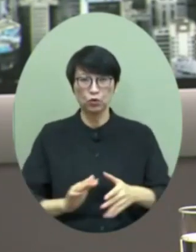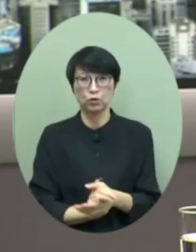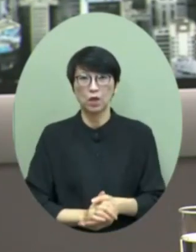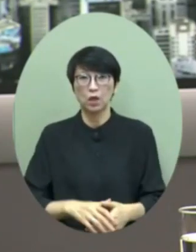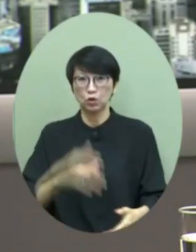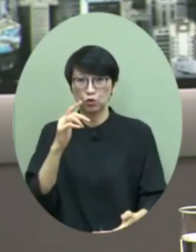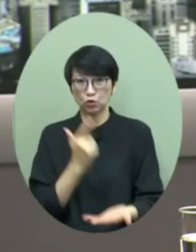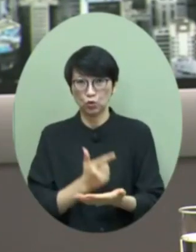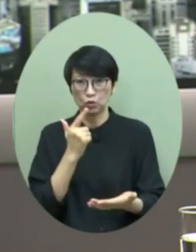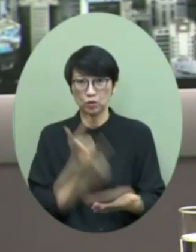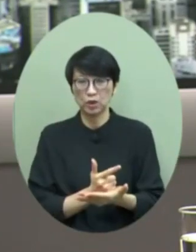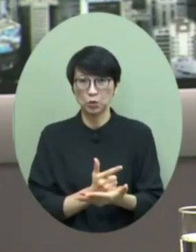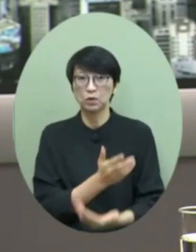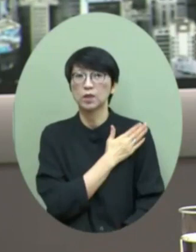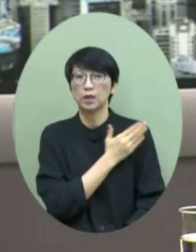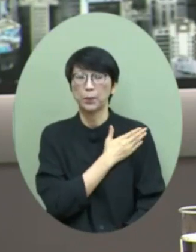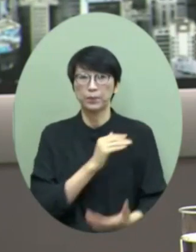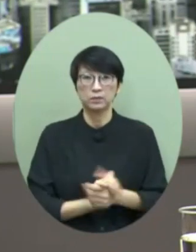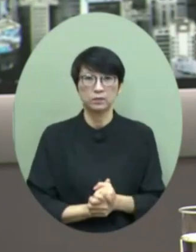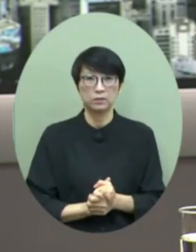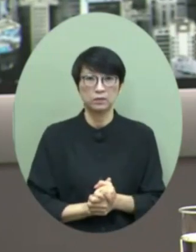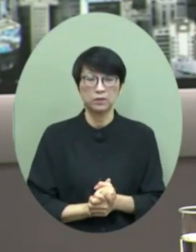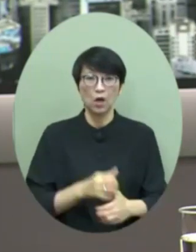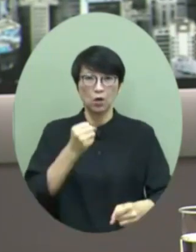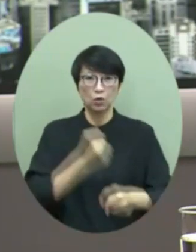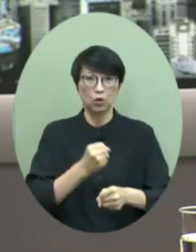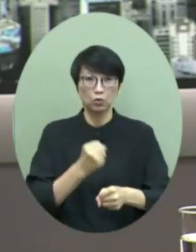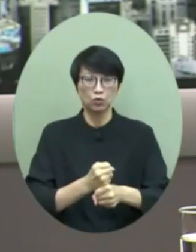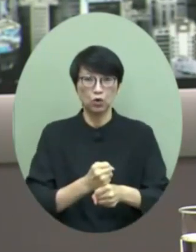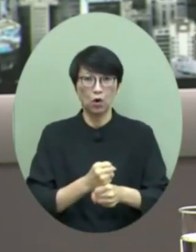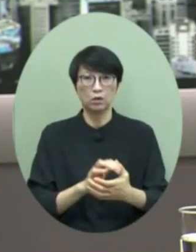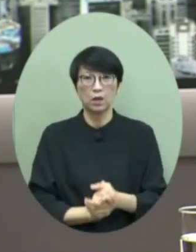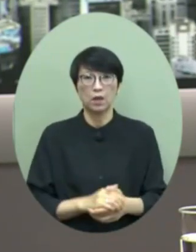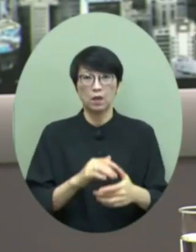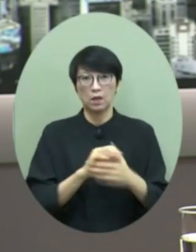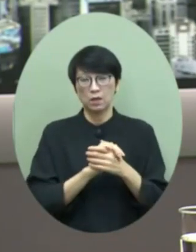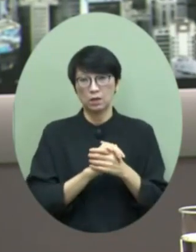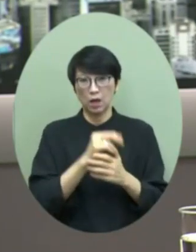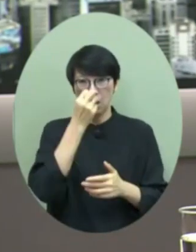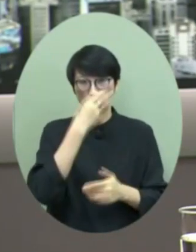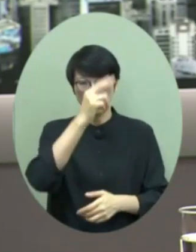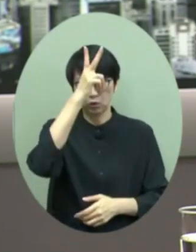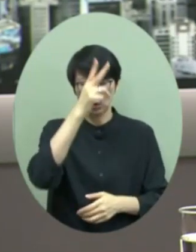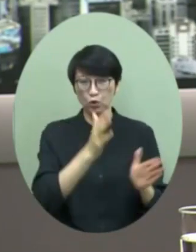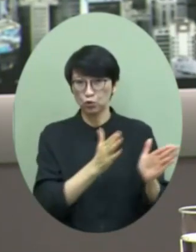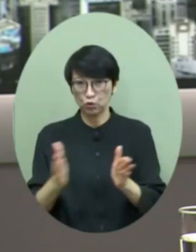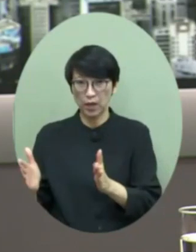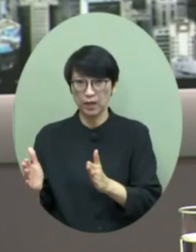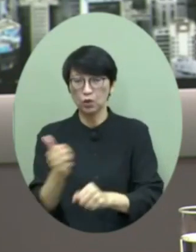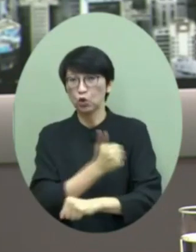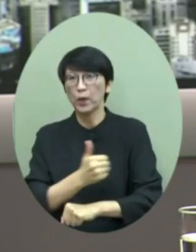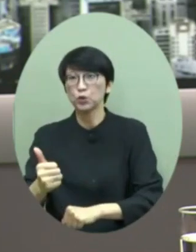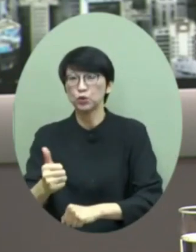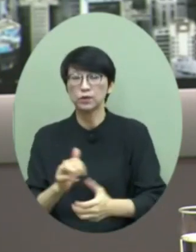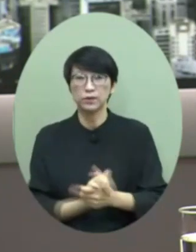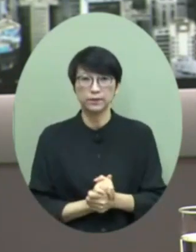Now, under the national security law, the SL government has the primary responsibility in enforcing the law. So the bulk of the work